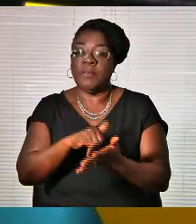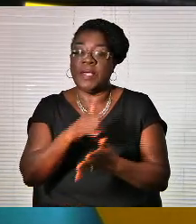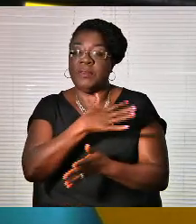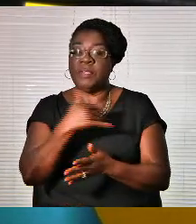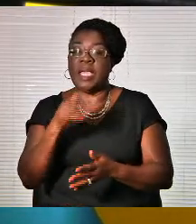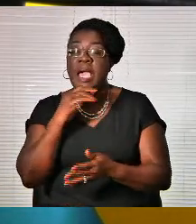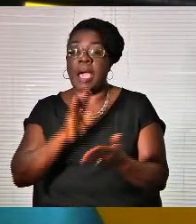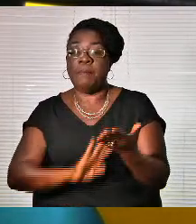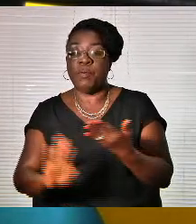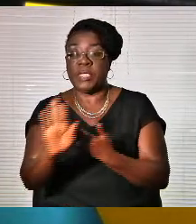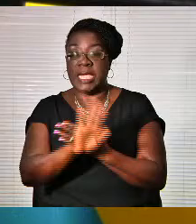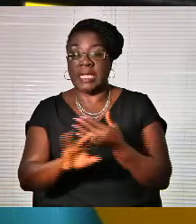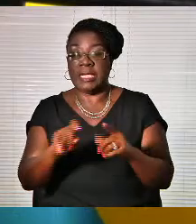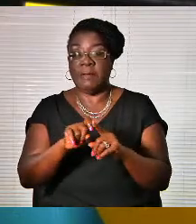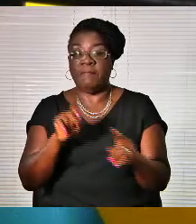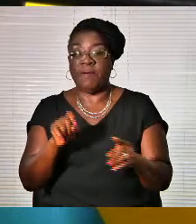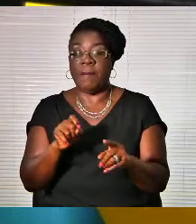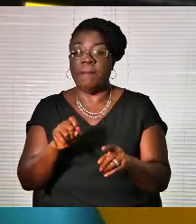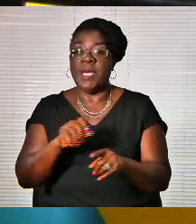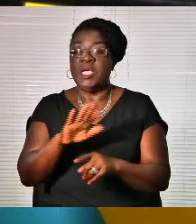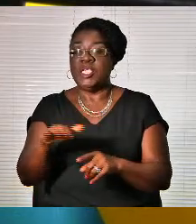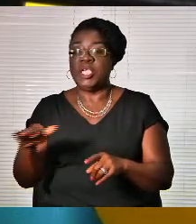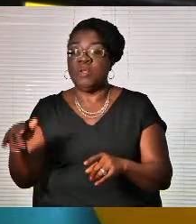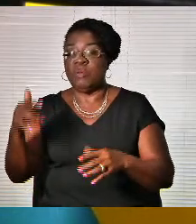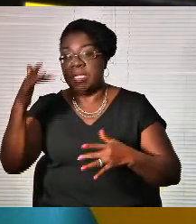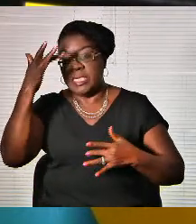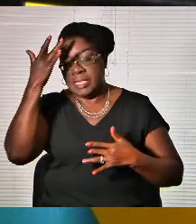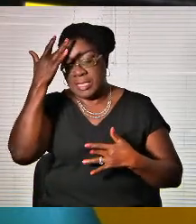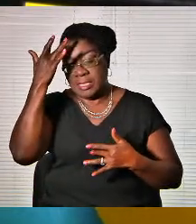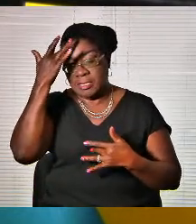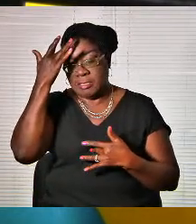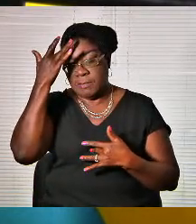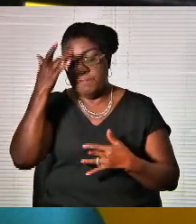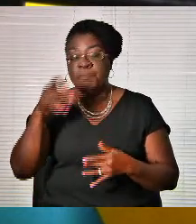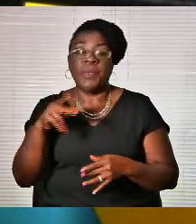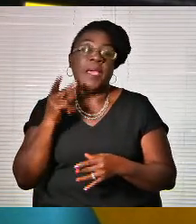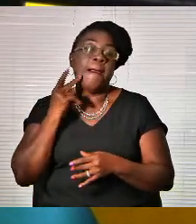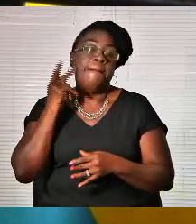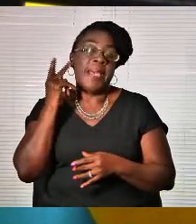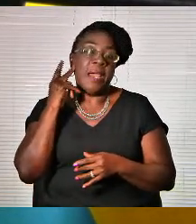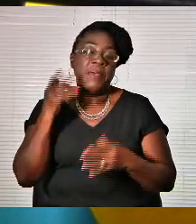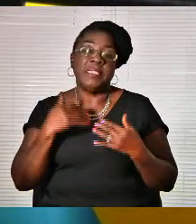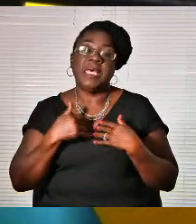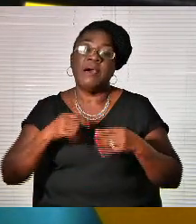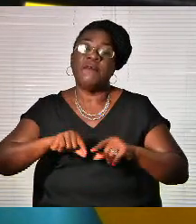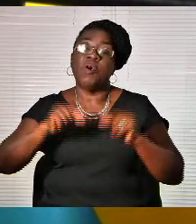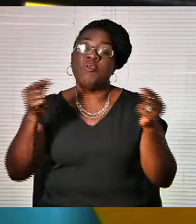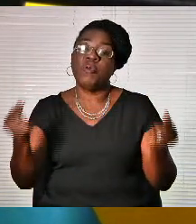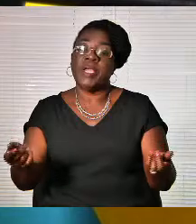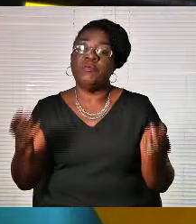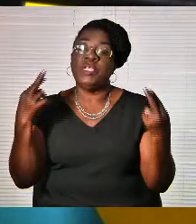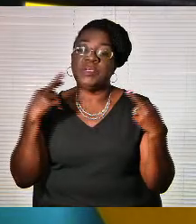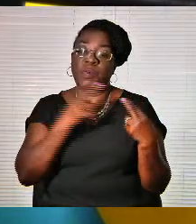diseases such as mumps and measles. Parents have a great responsibility in this regard.